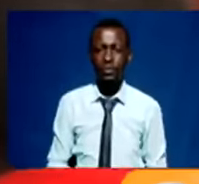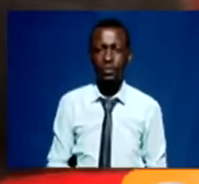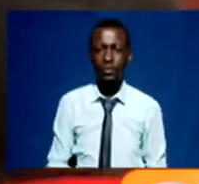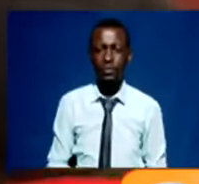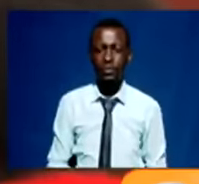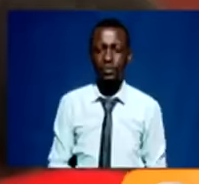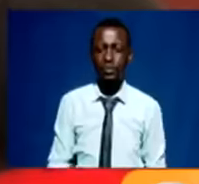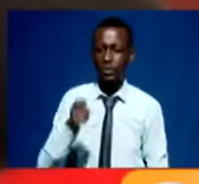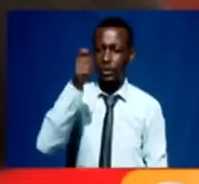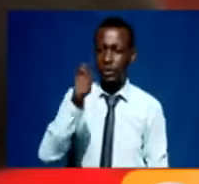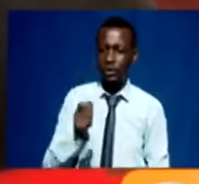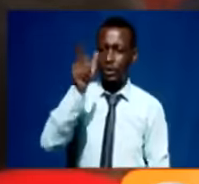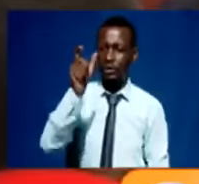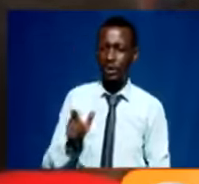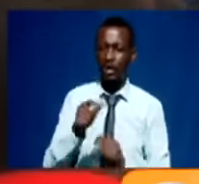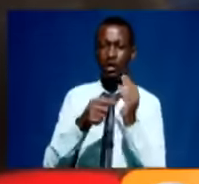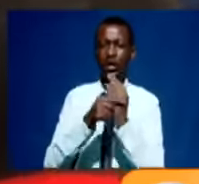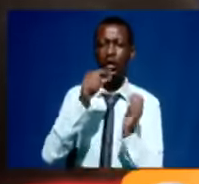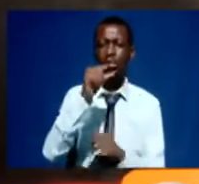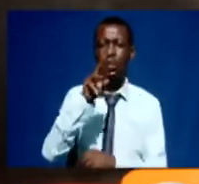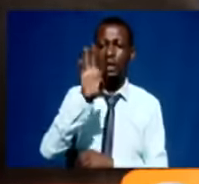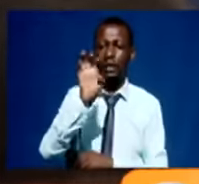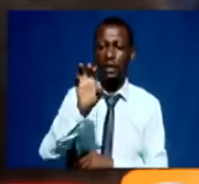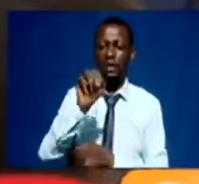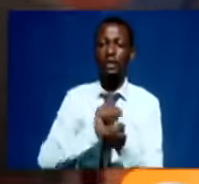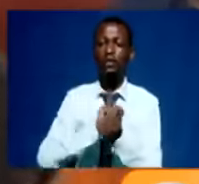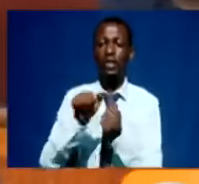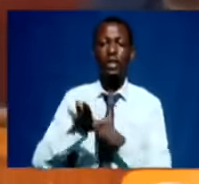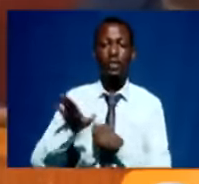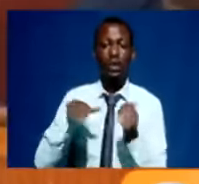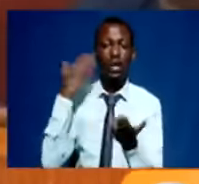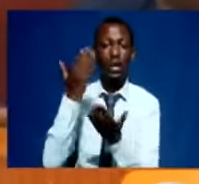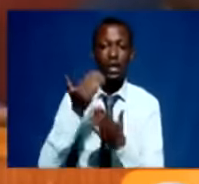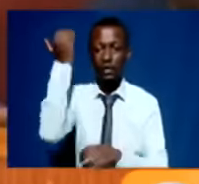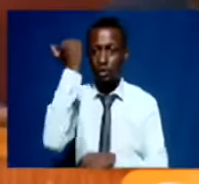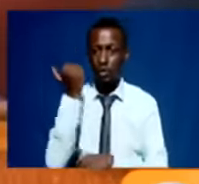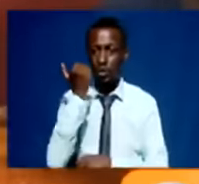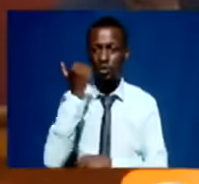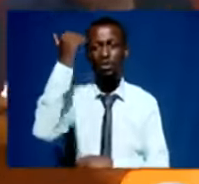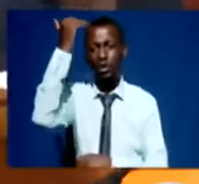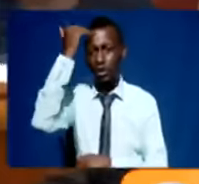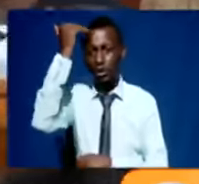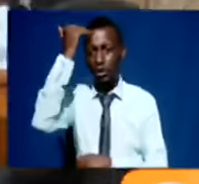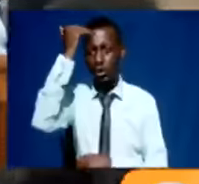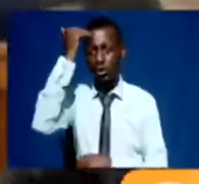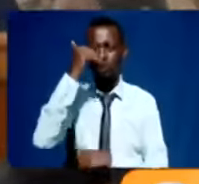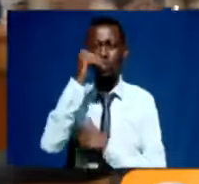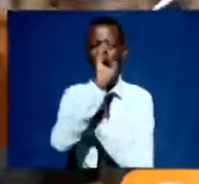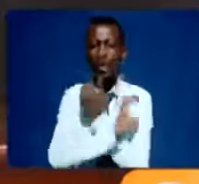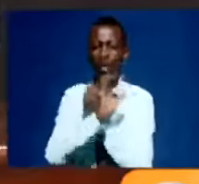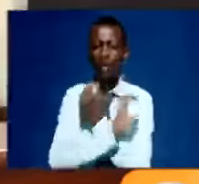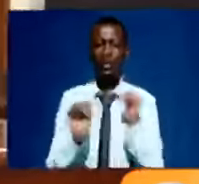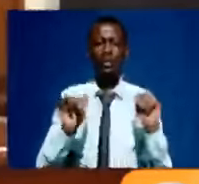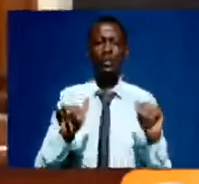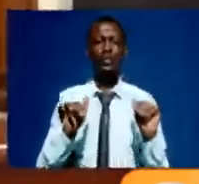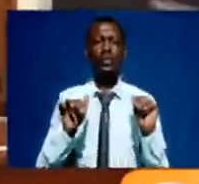When Justice Grace Lidembu Nzioka stepped into the courtroom Friday morning, she knew that she held the collective attention of the country, eager